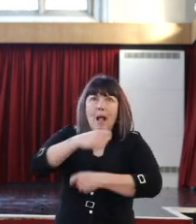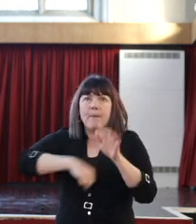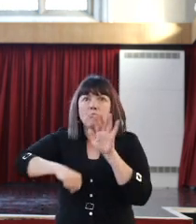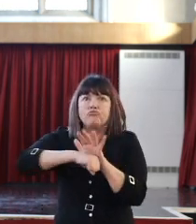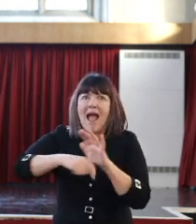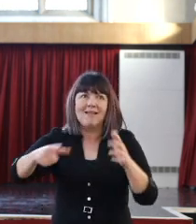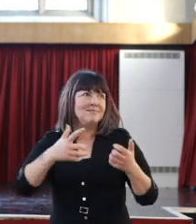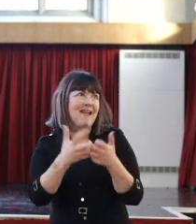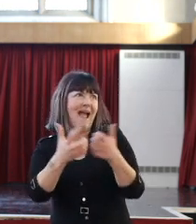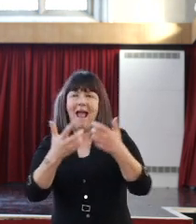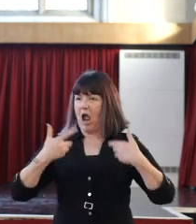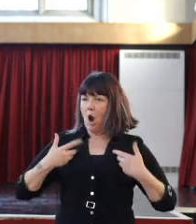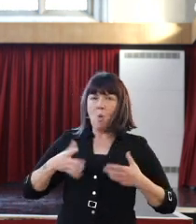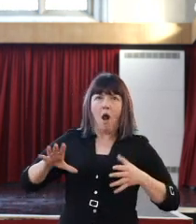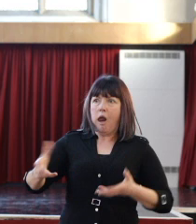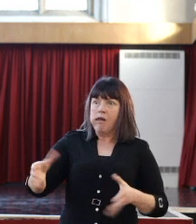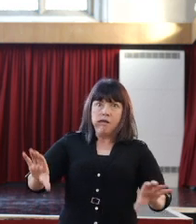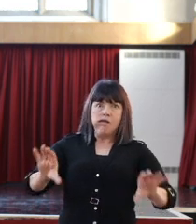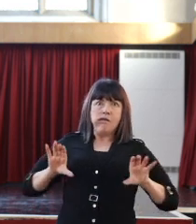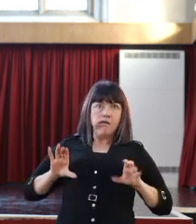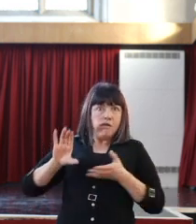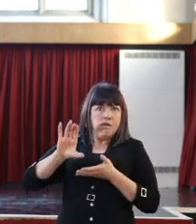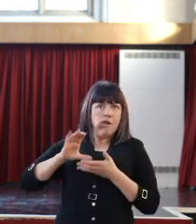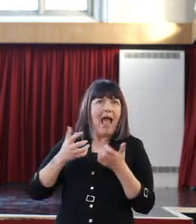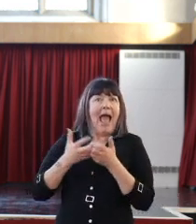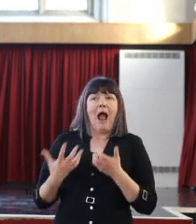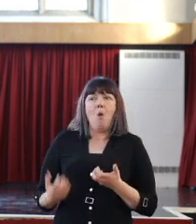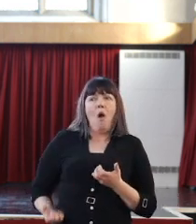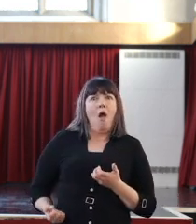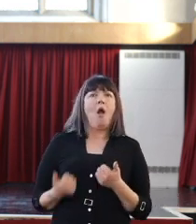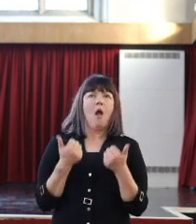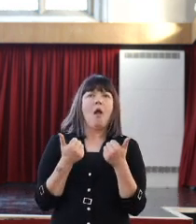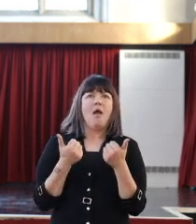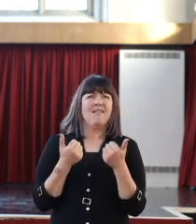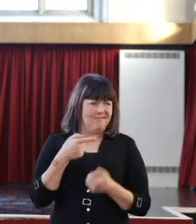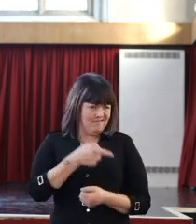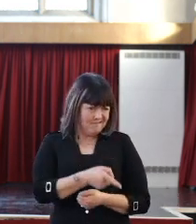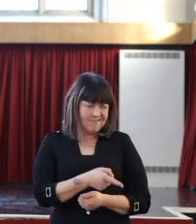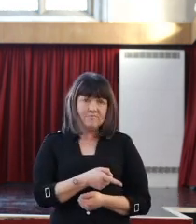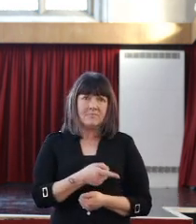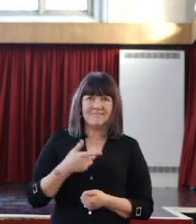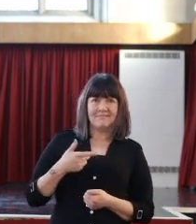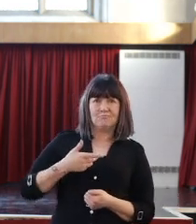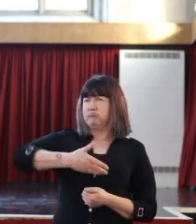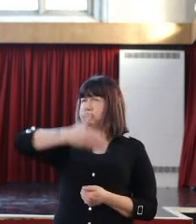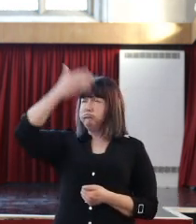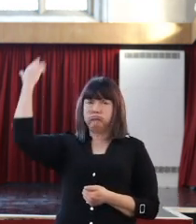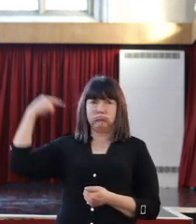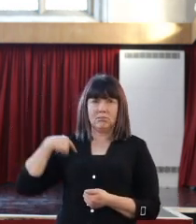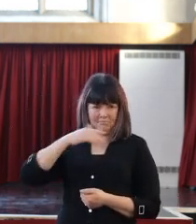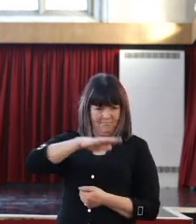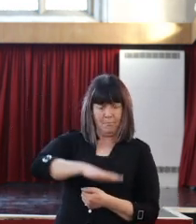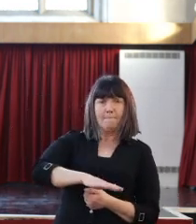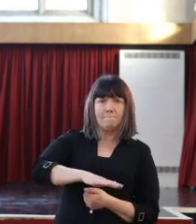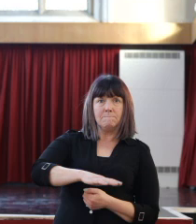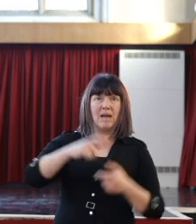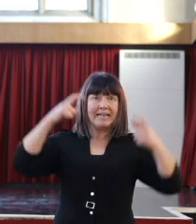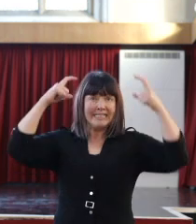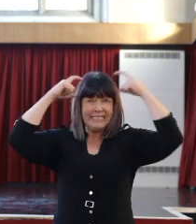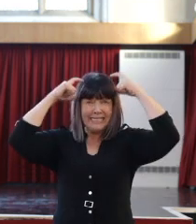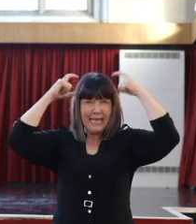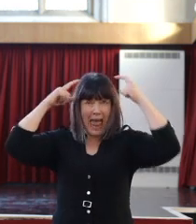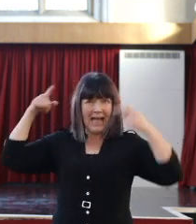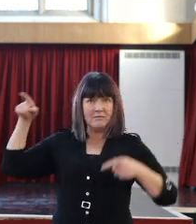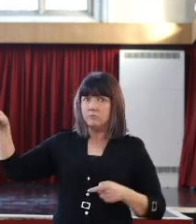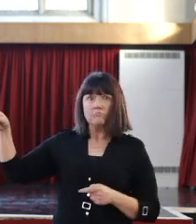own personal influencer. Instead of going to Disneyland, which was literally right across the road, the